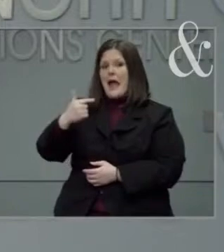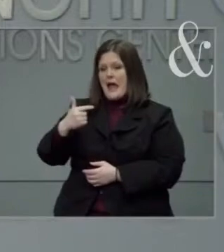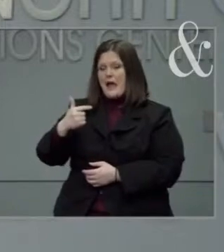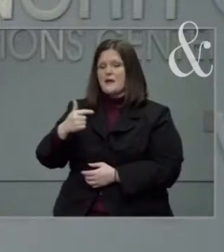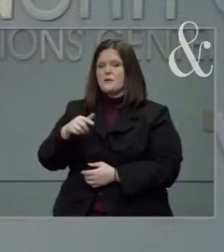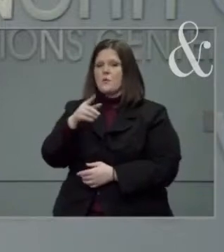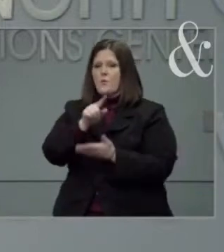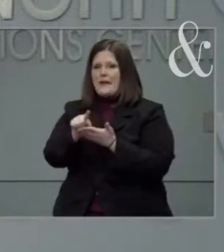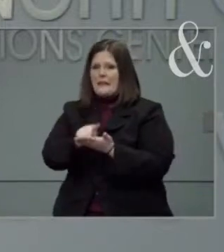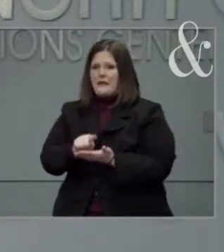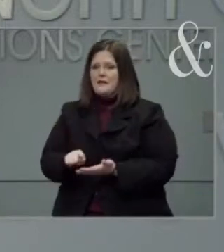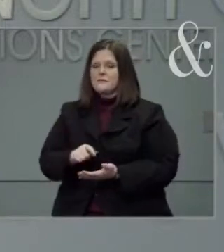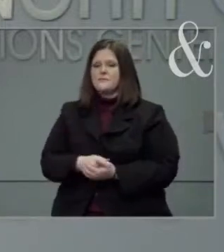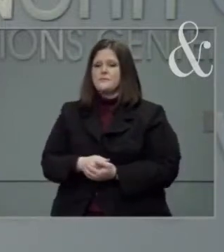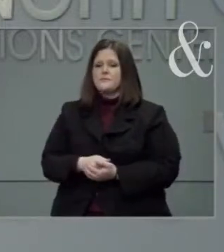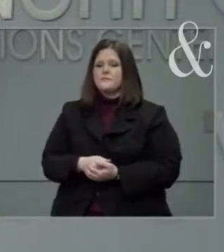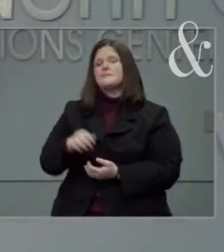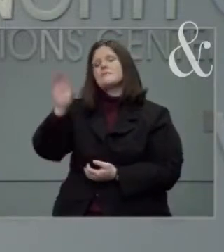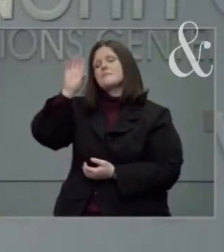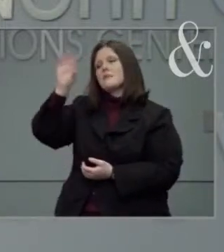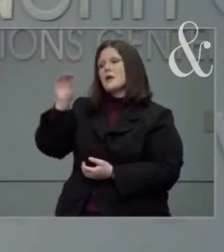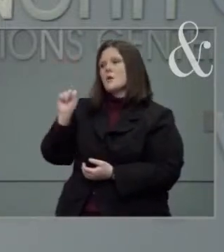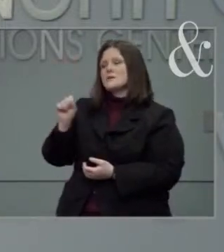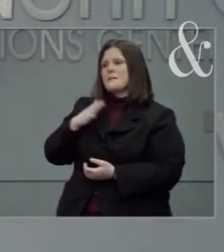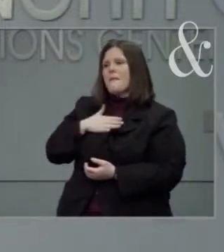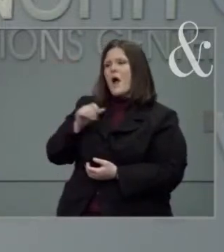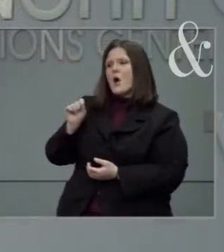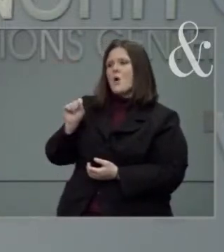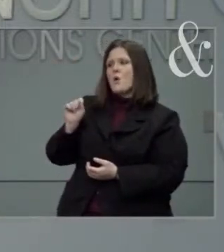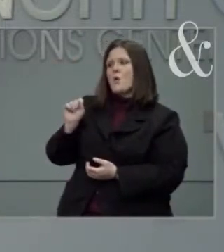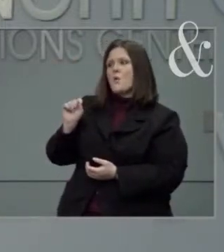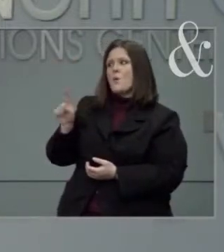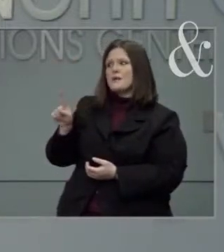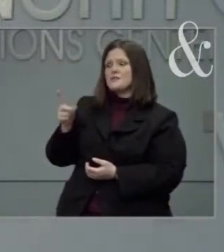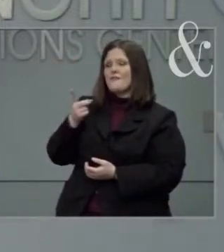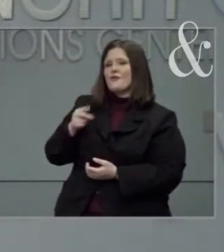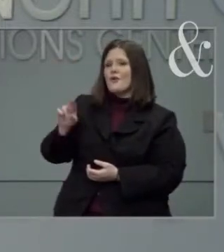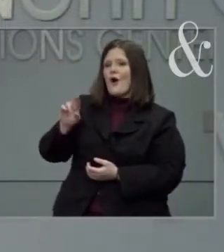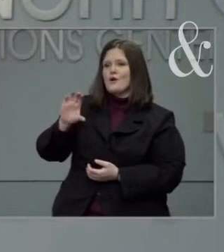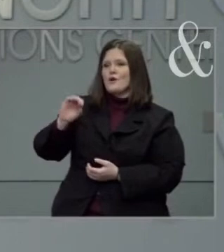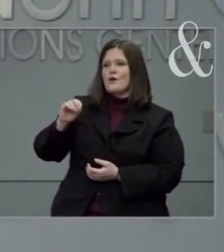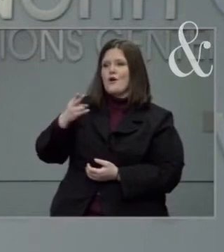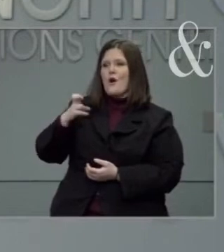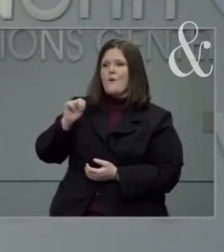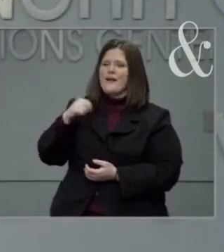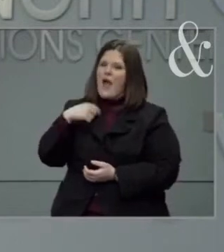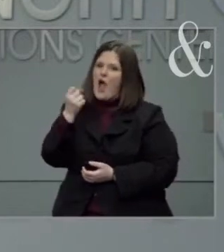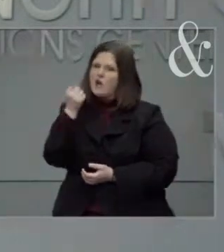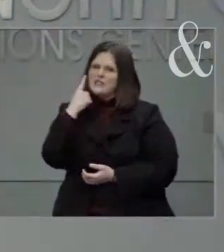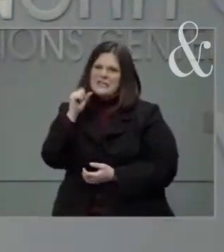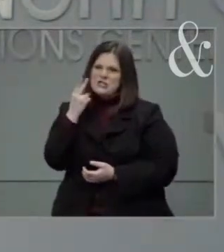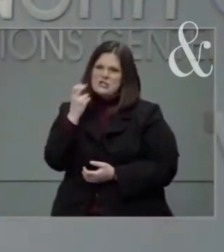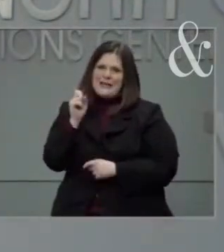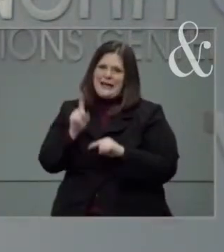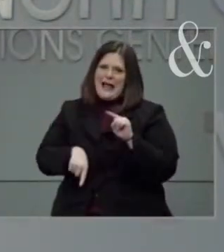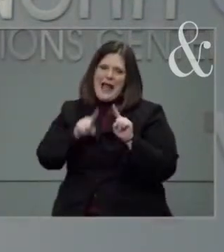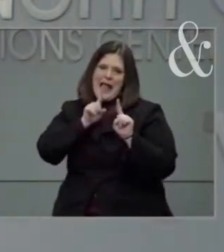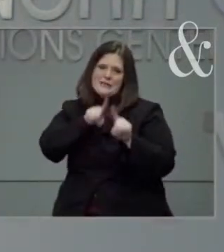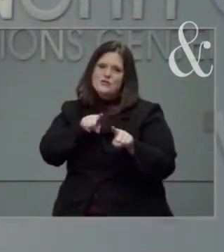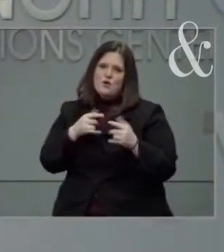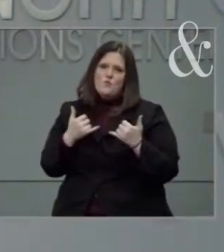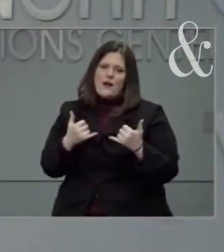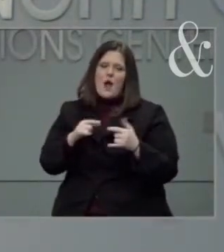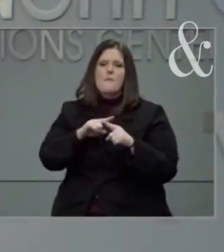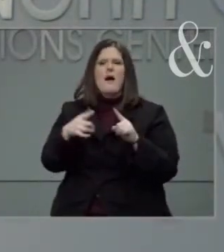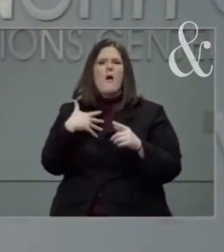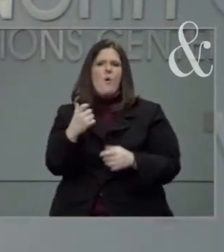Thank you. Lakewood here with NC Ag Weekly. This question is more for Dr. Cohen, and I understand that she might not be able to give me an answer right away, but I